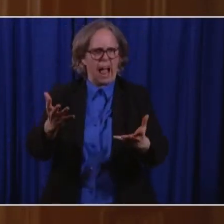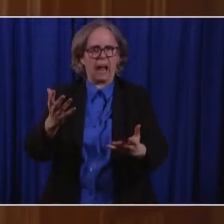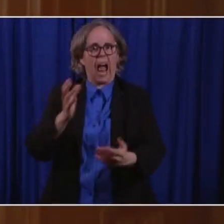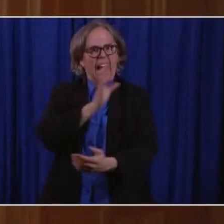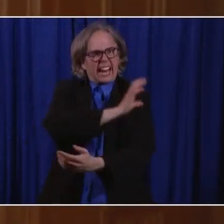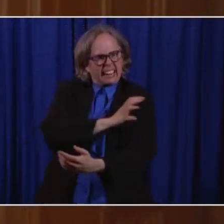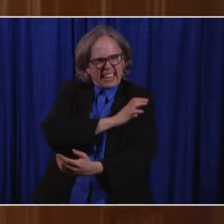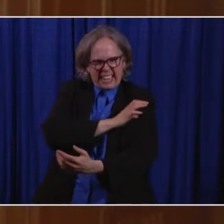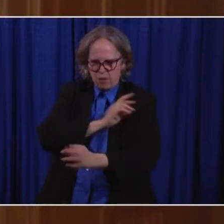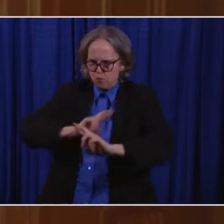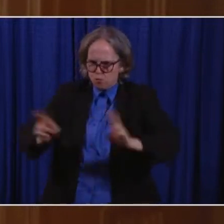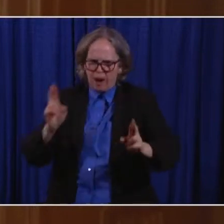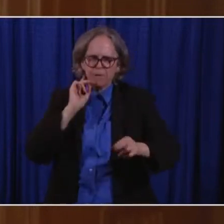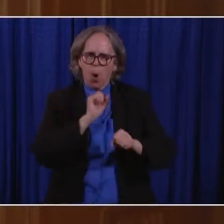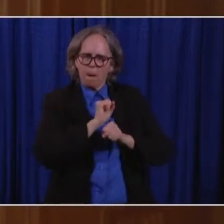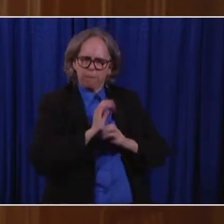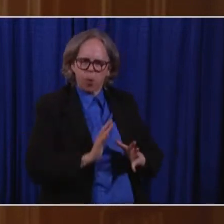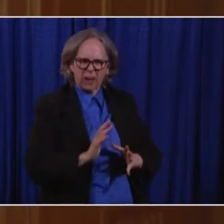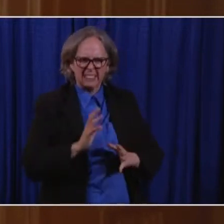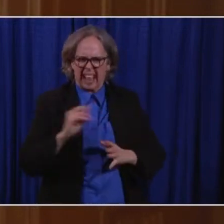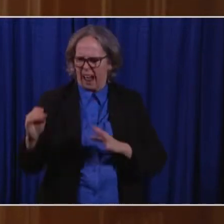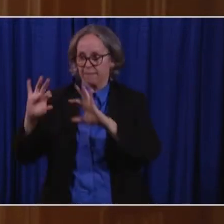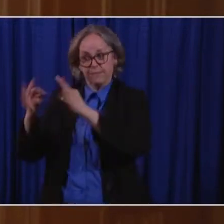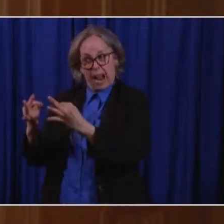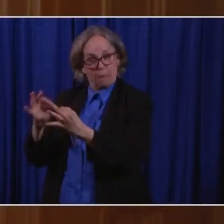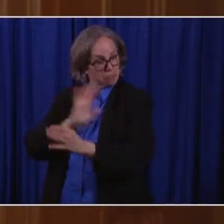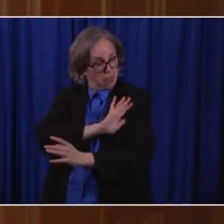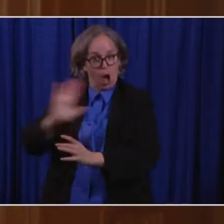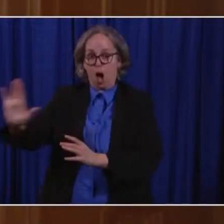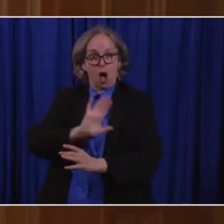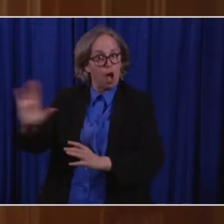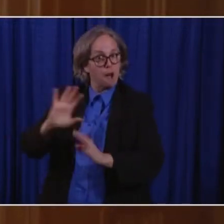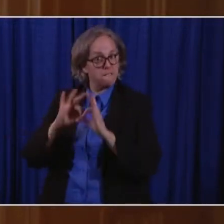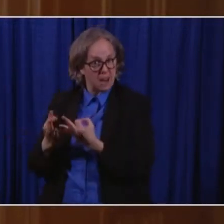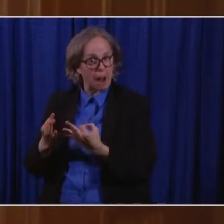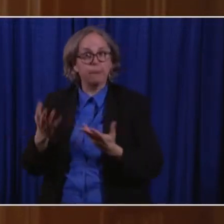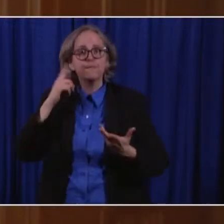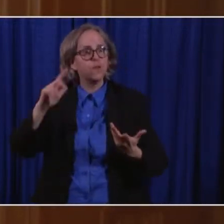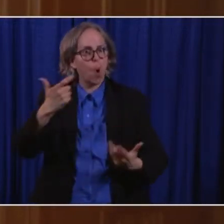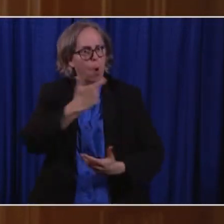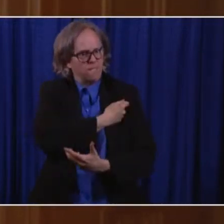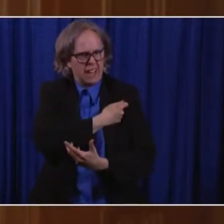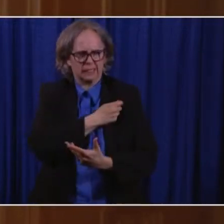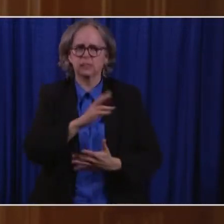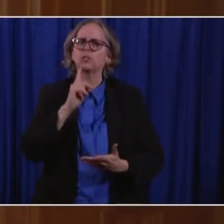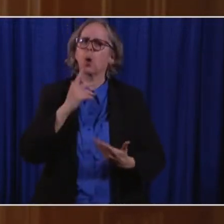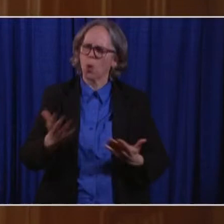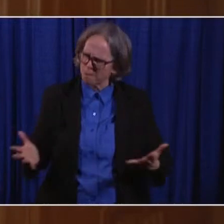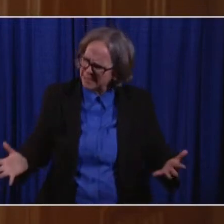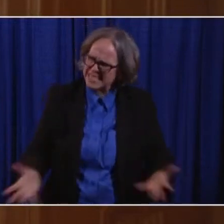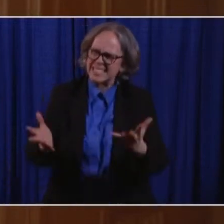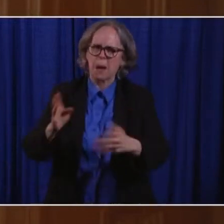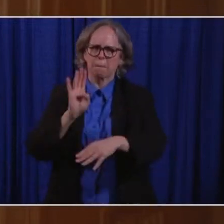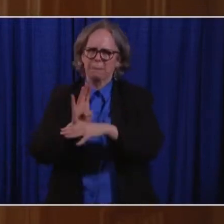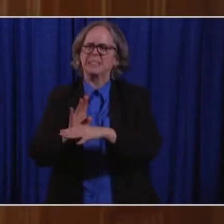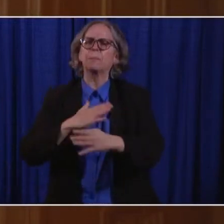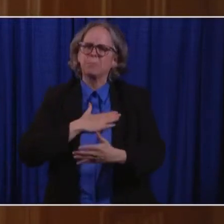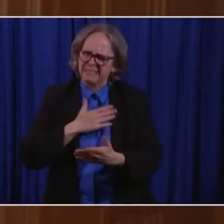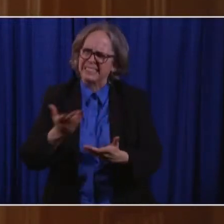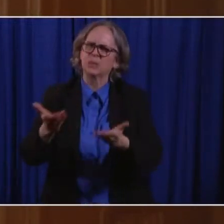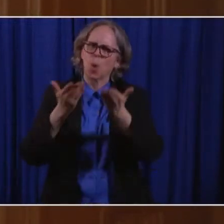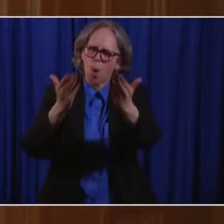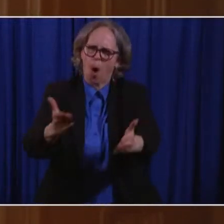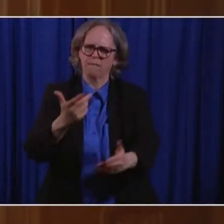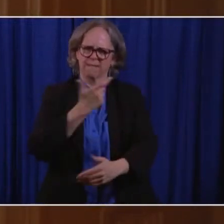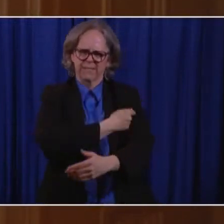for their employees and for their families. We need more businesses to offer these kinds of incentives.